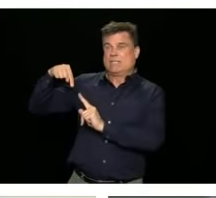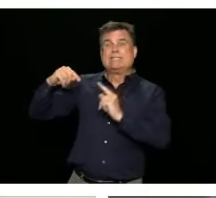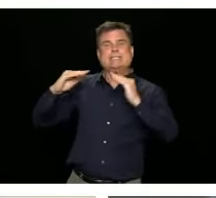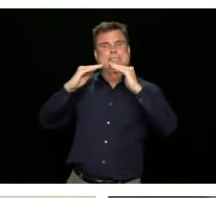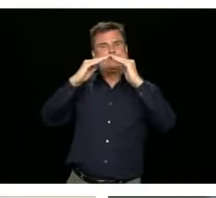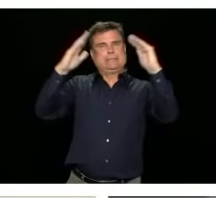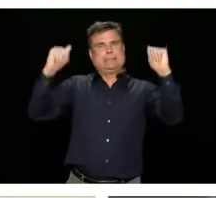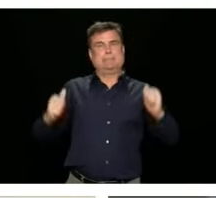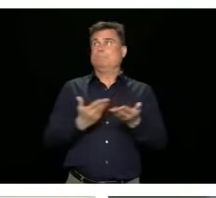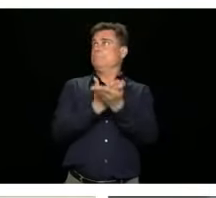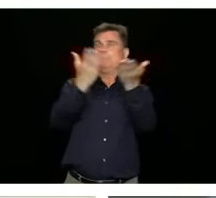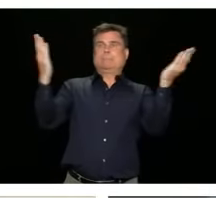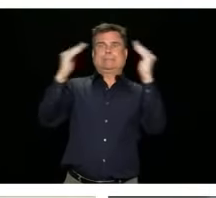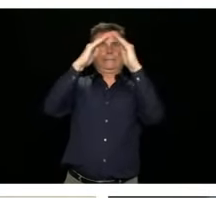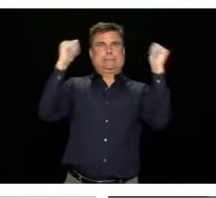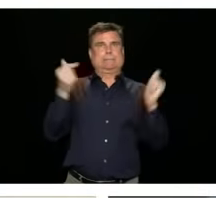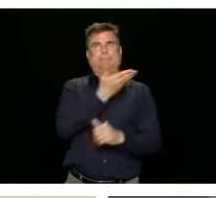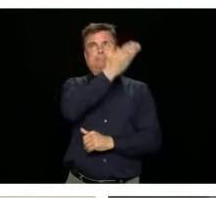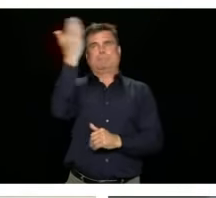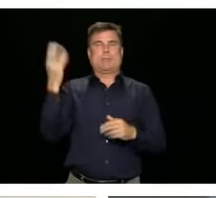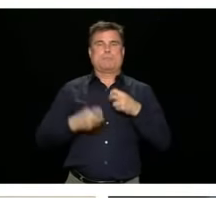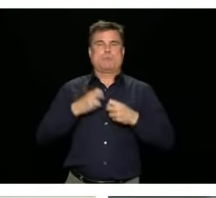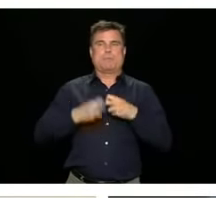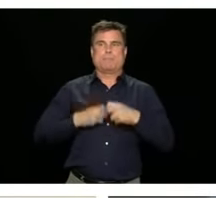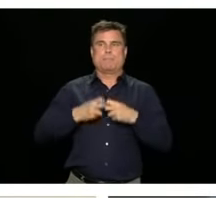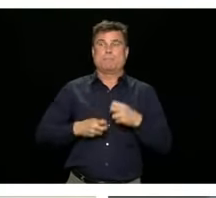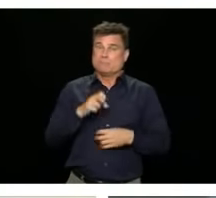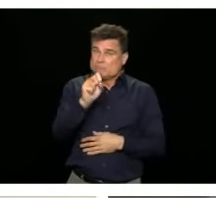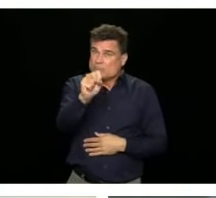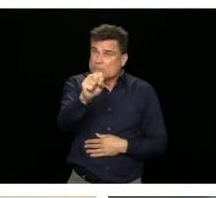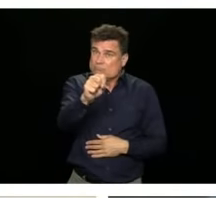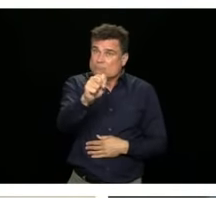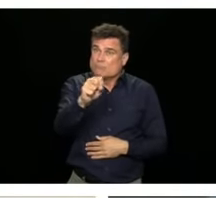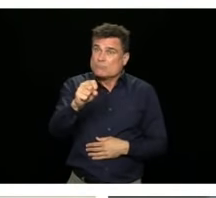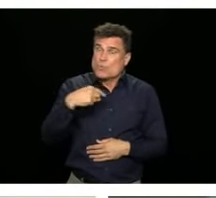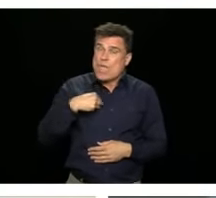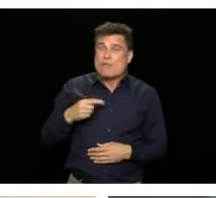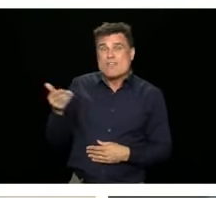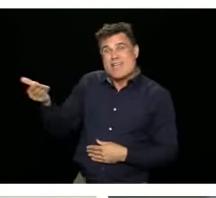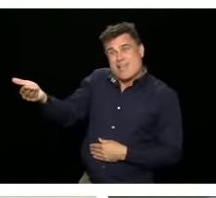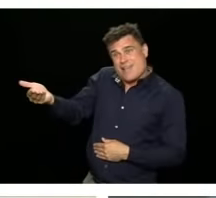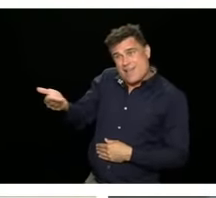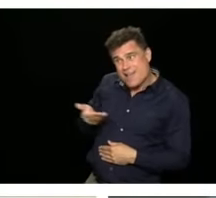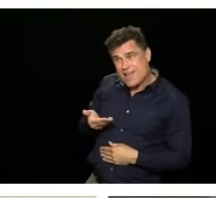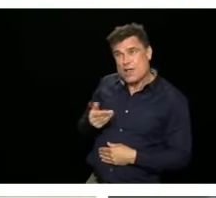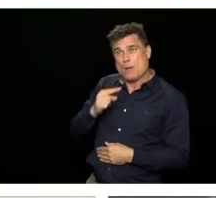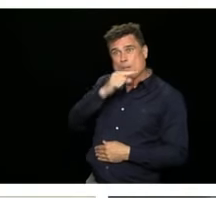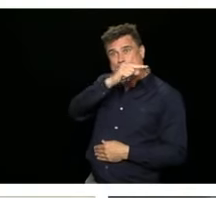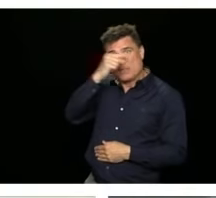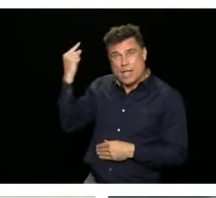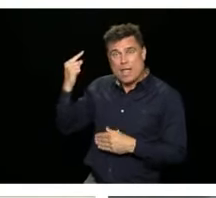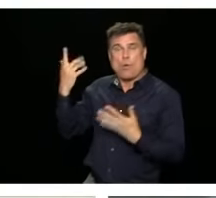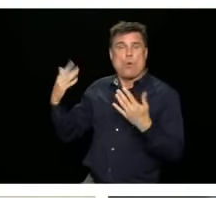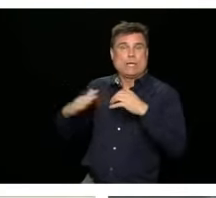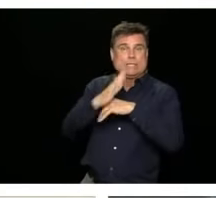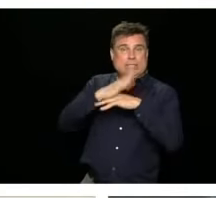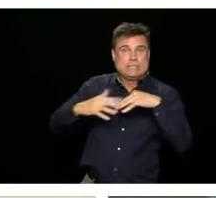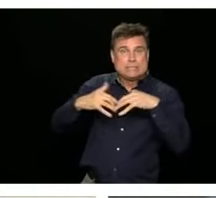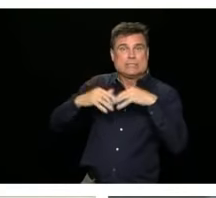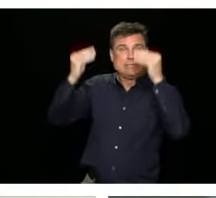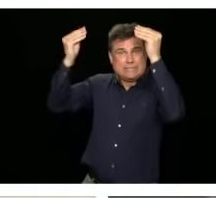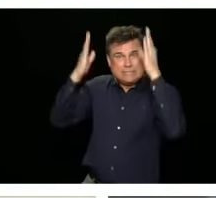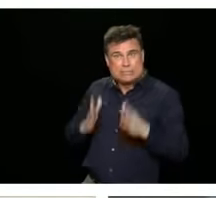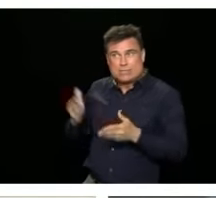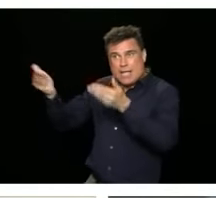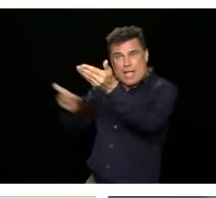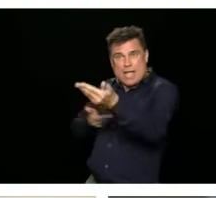right? We have to, you know, when you say it starts with children, it really does, because we have to make sure that our Indigenous, Black, and racialized